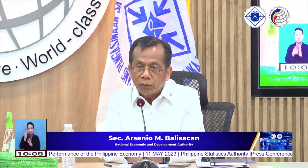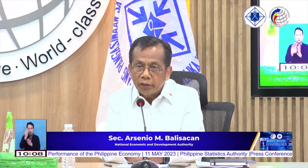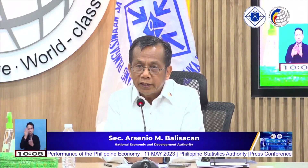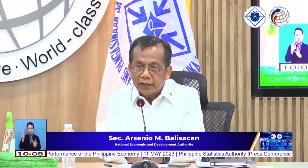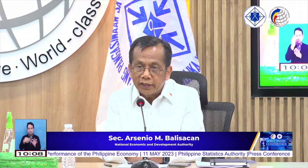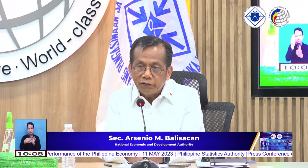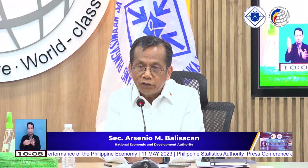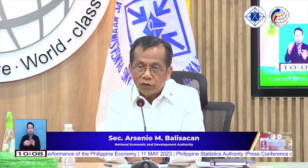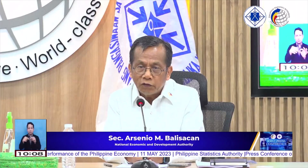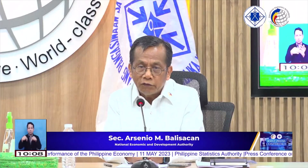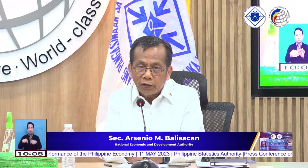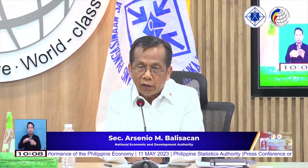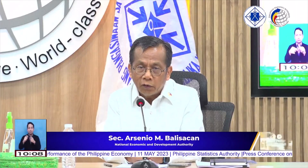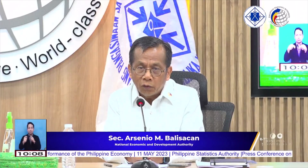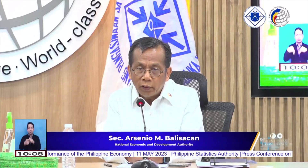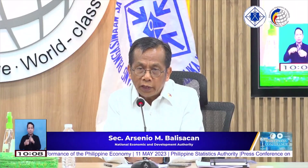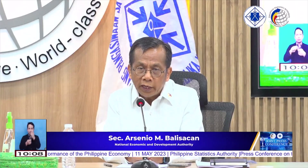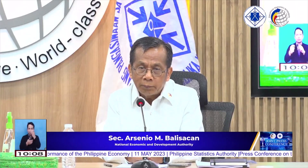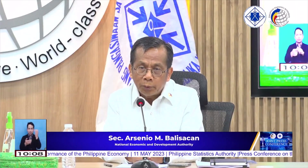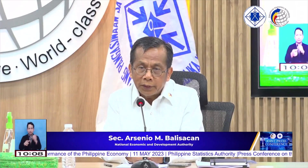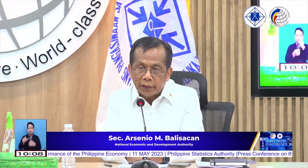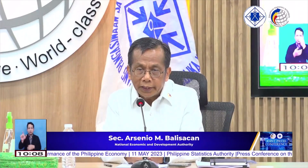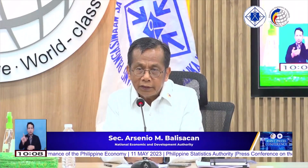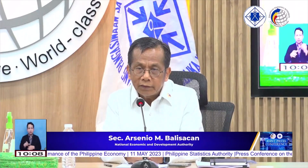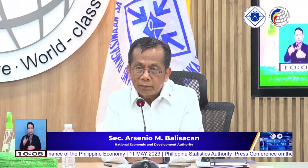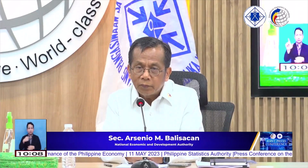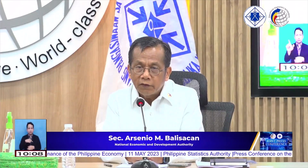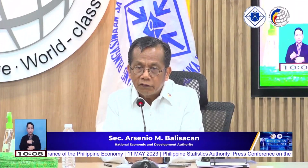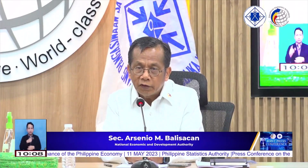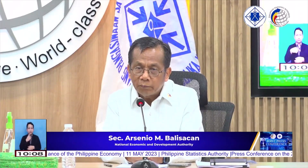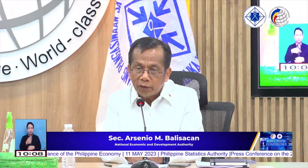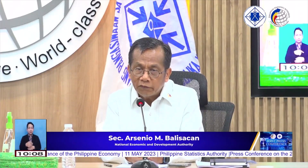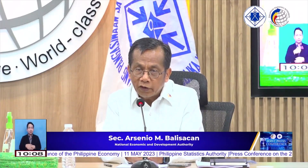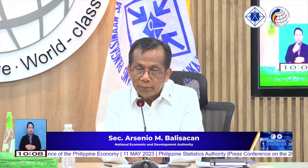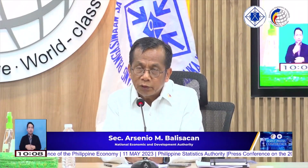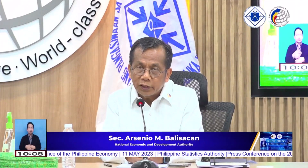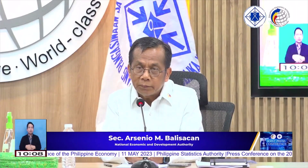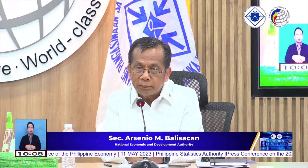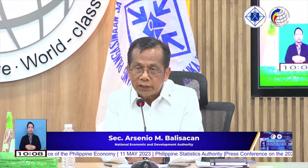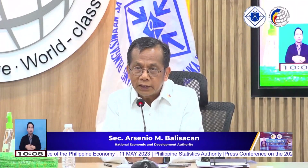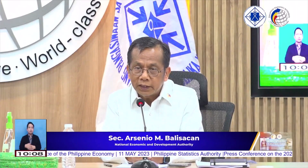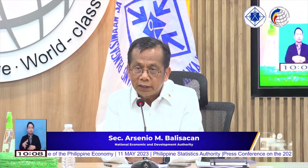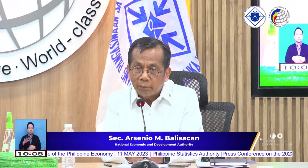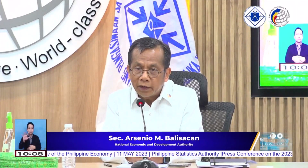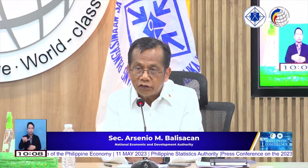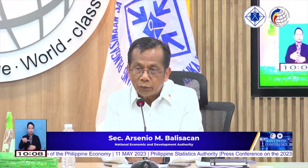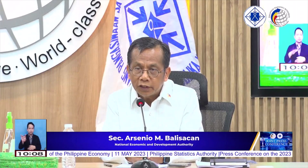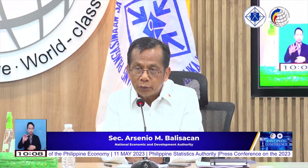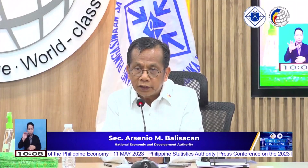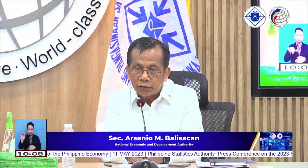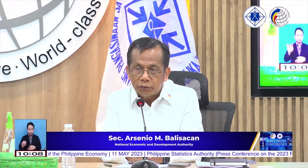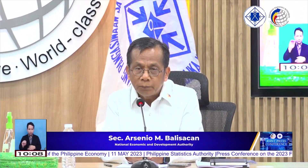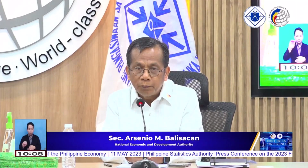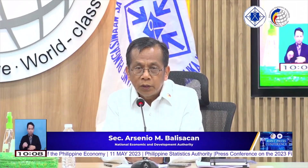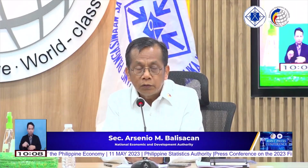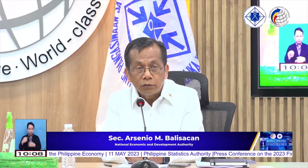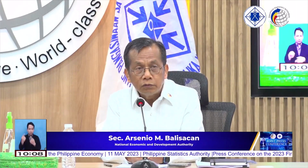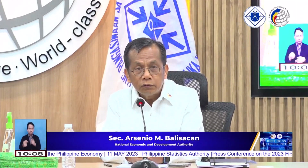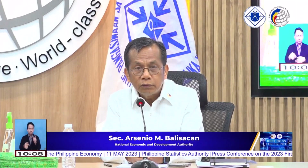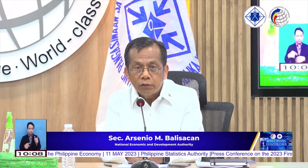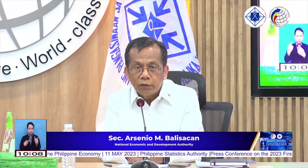only in terms of a lower unemployment rate from 5.8% in March